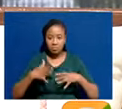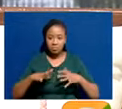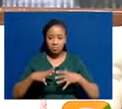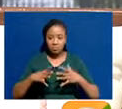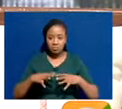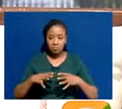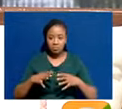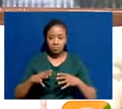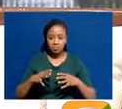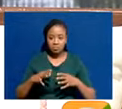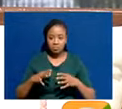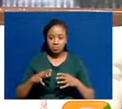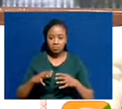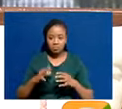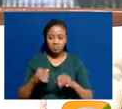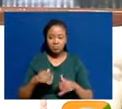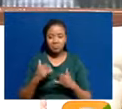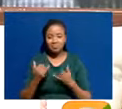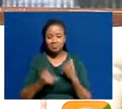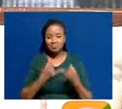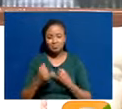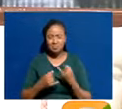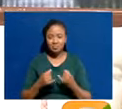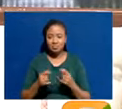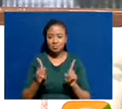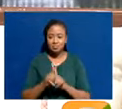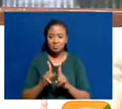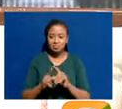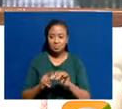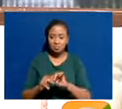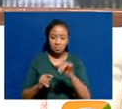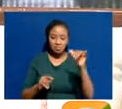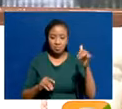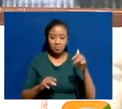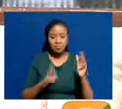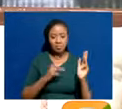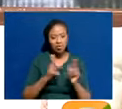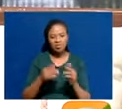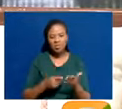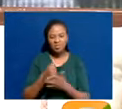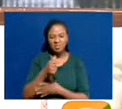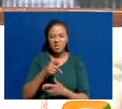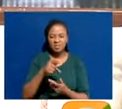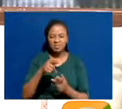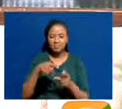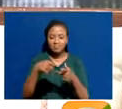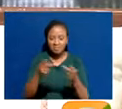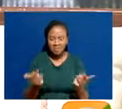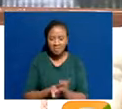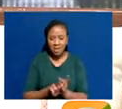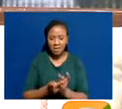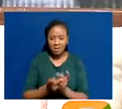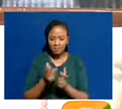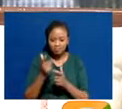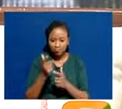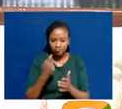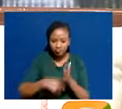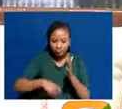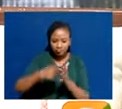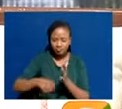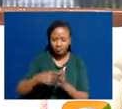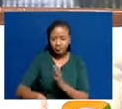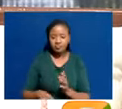The amphitheaters and world over, park commissions. Find a way to create a revenue stream that